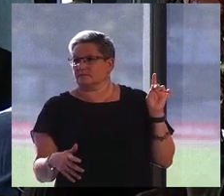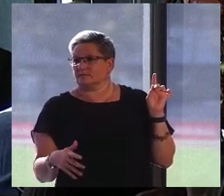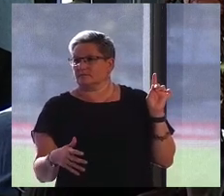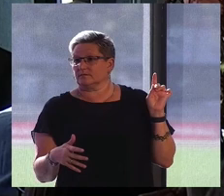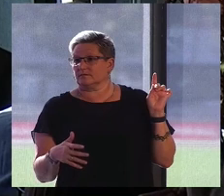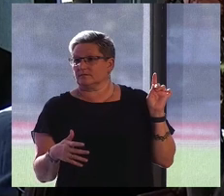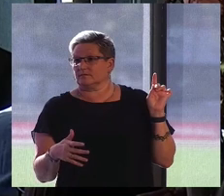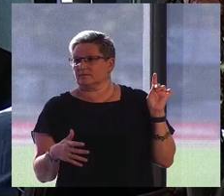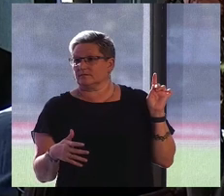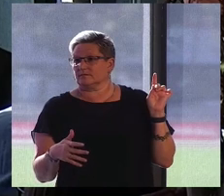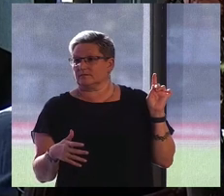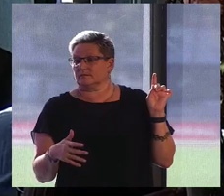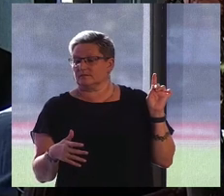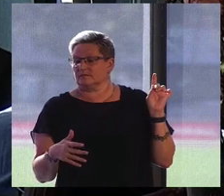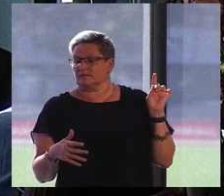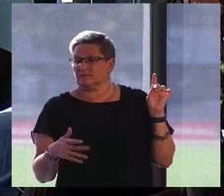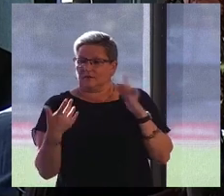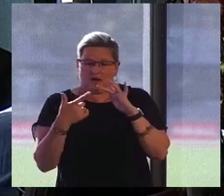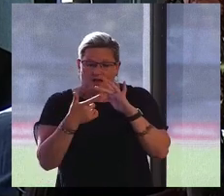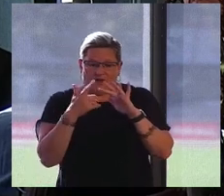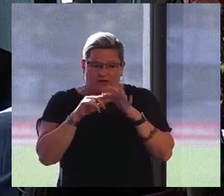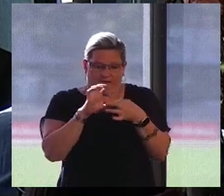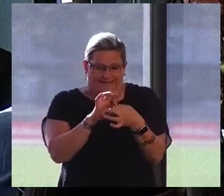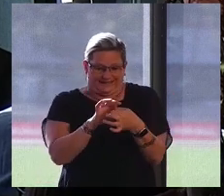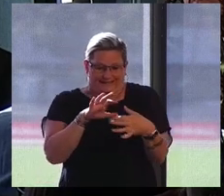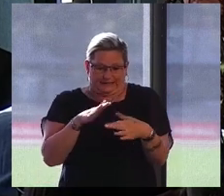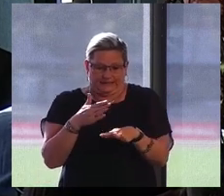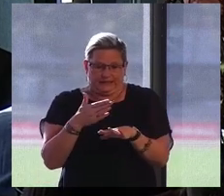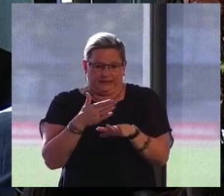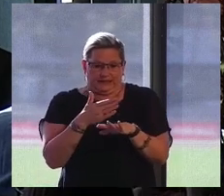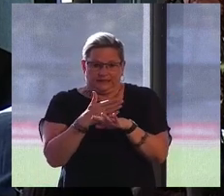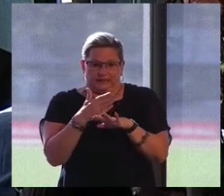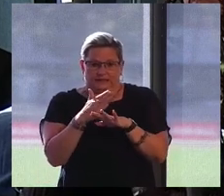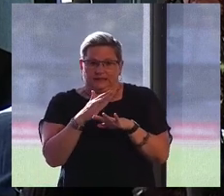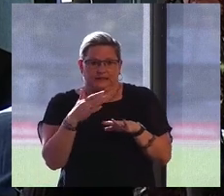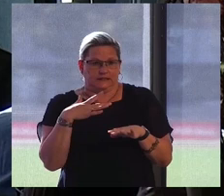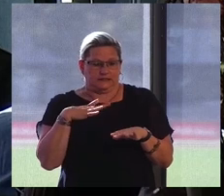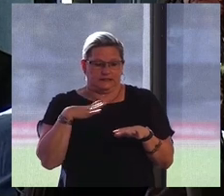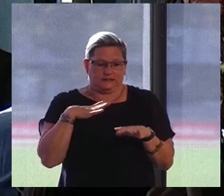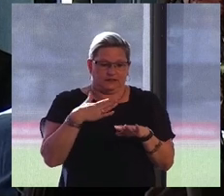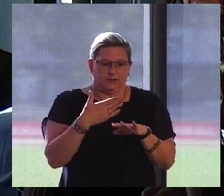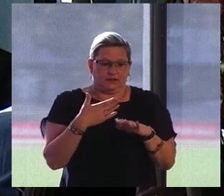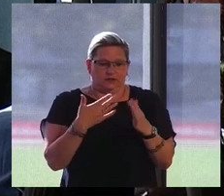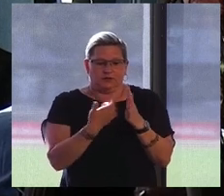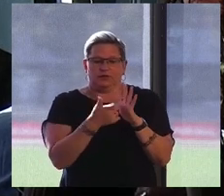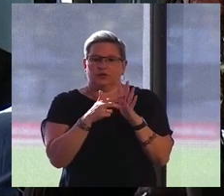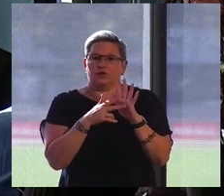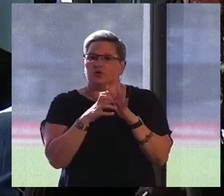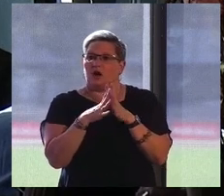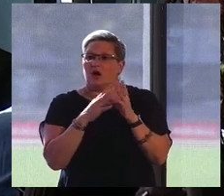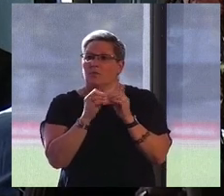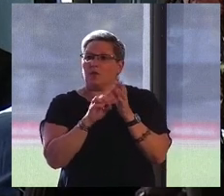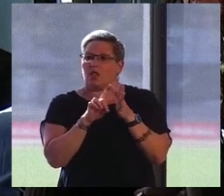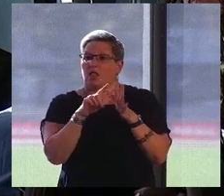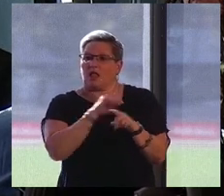a disconnect or an argument saying, yes, we need renewables, but what about the whales? What on earth do we do with the conservatives and people who are